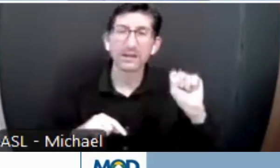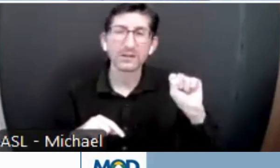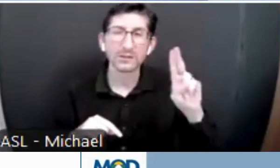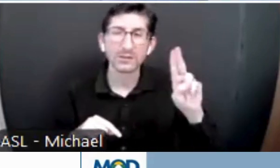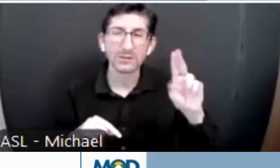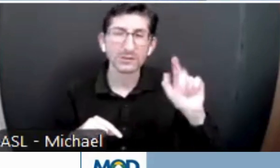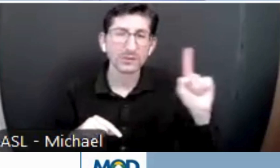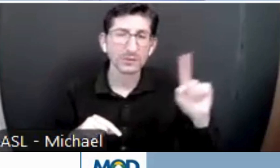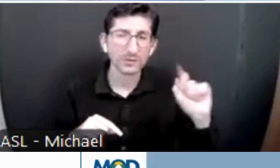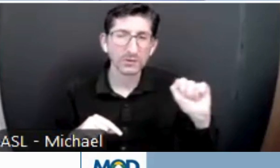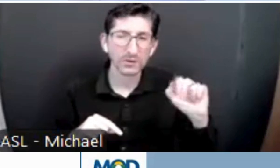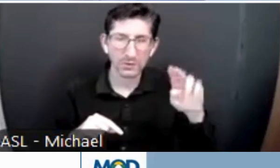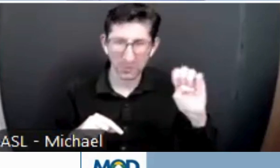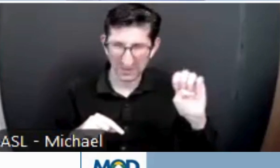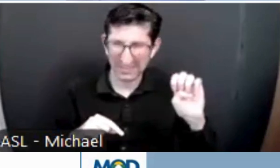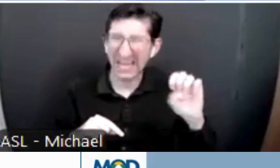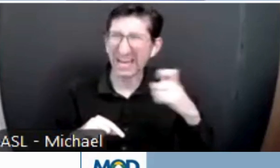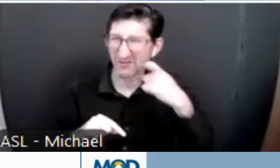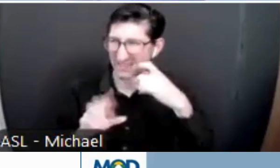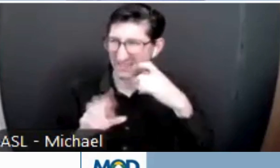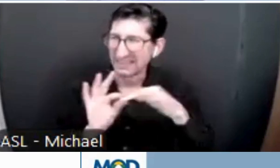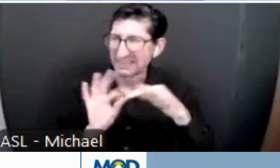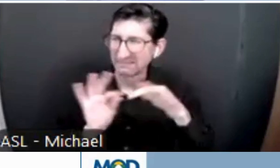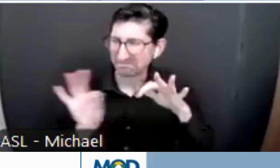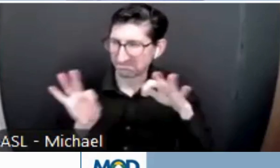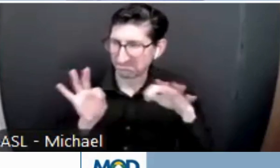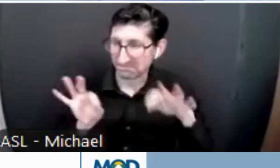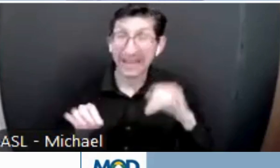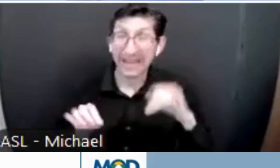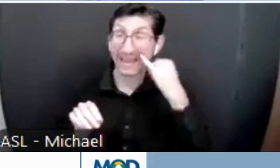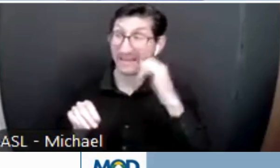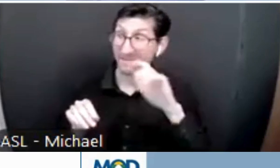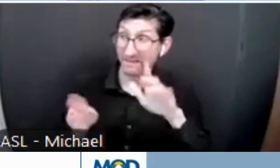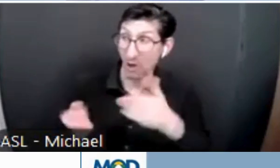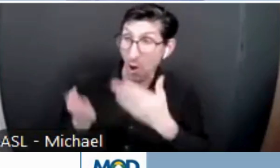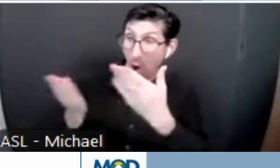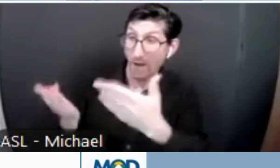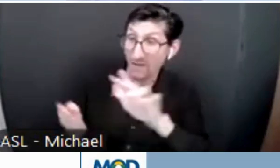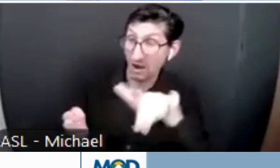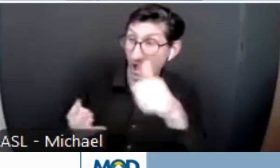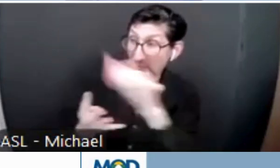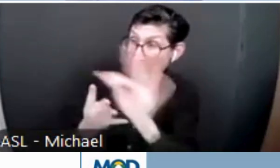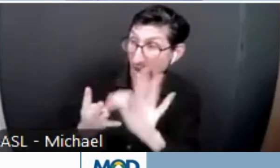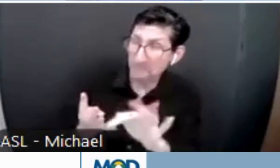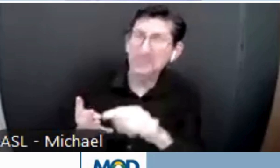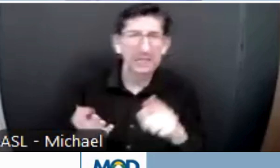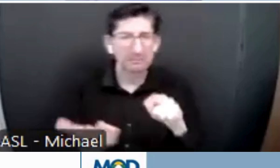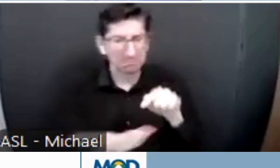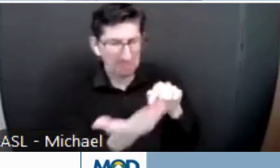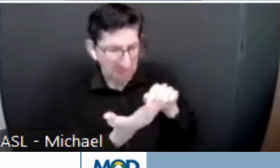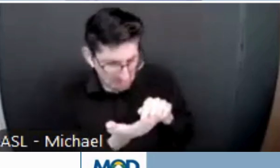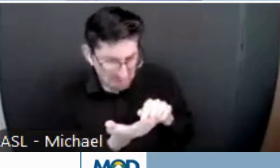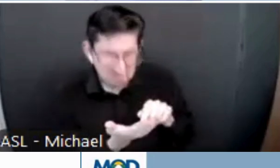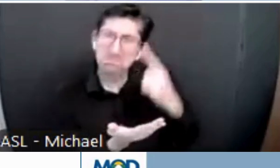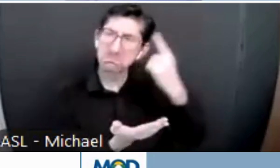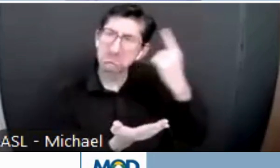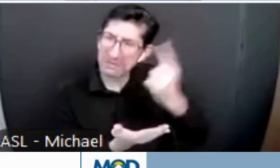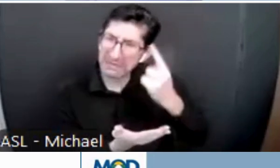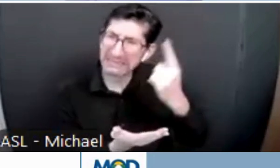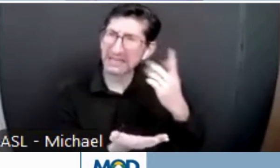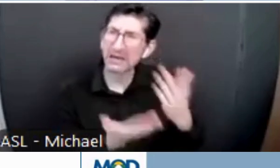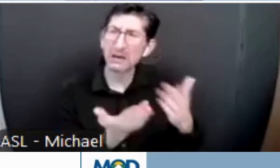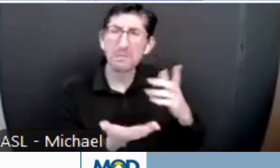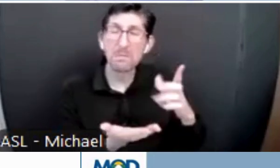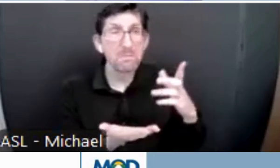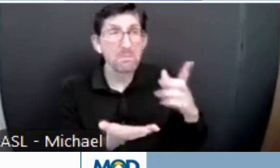this, recommending that if an alternative accommodation is offered, it may be worth giving the alternative a try if you can, even if only to